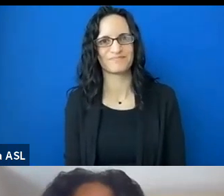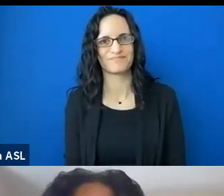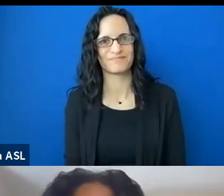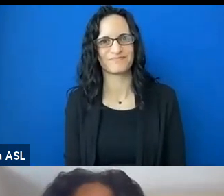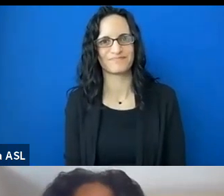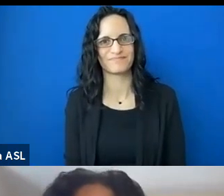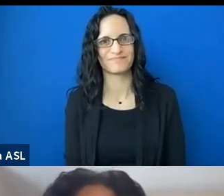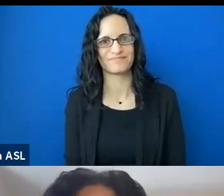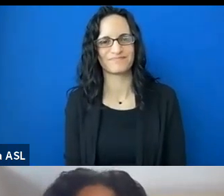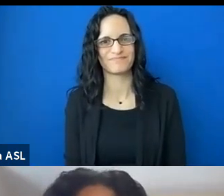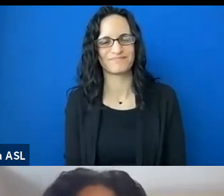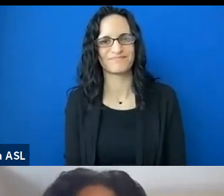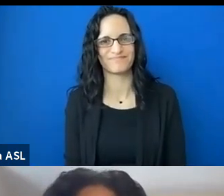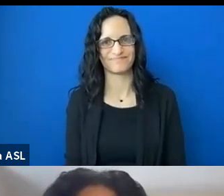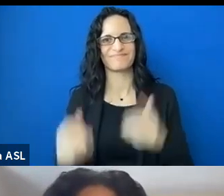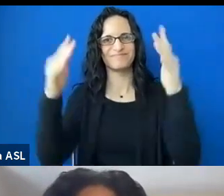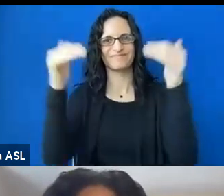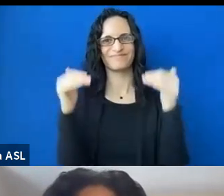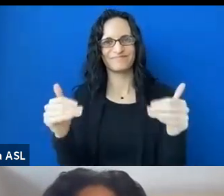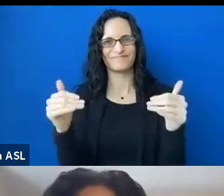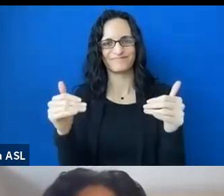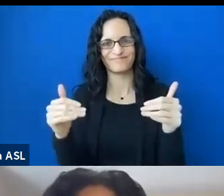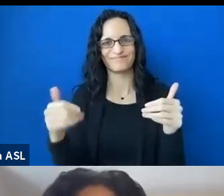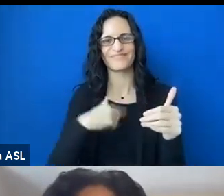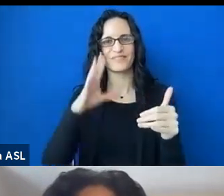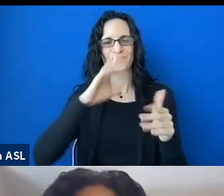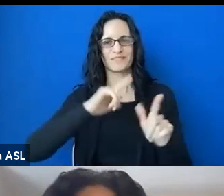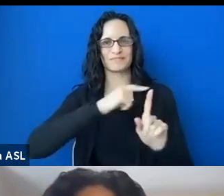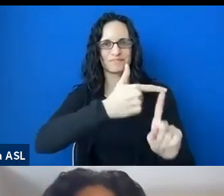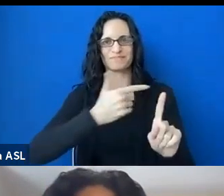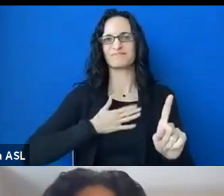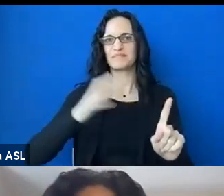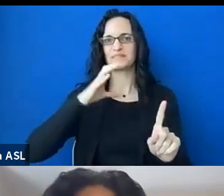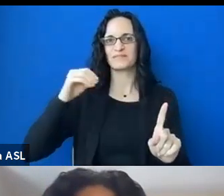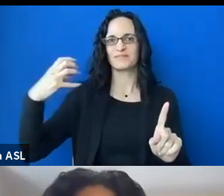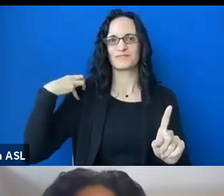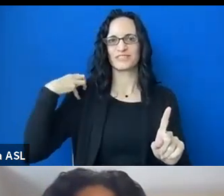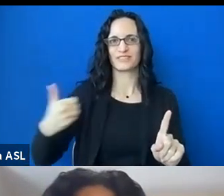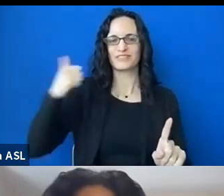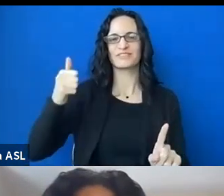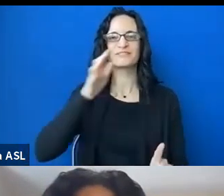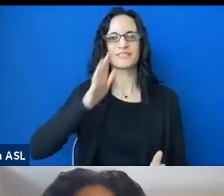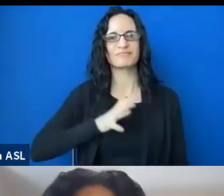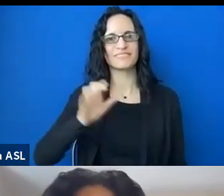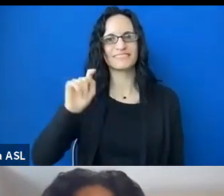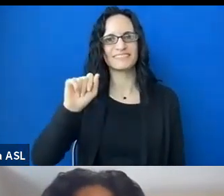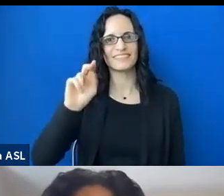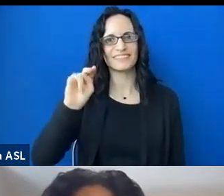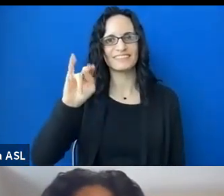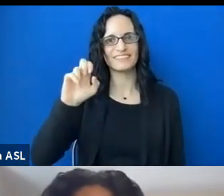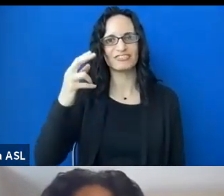Okay. I'd like to now very briefly turn this over to my co-chair, Ms. Tanisha Sullivan, for a few